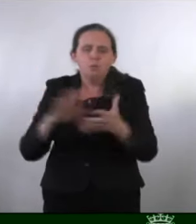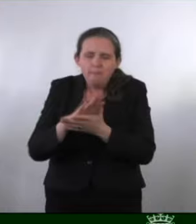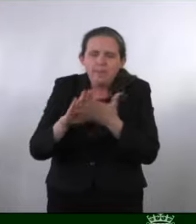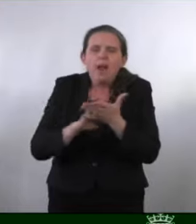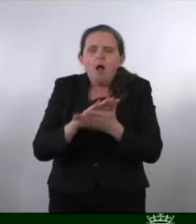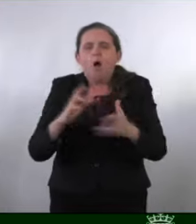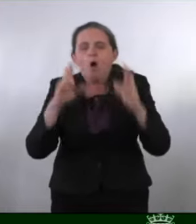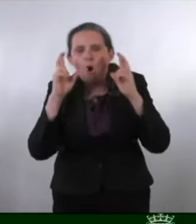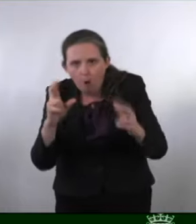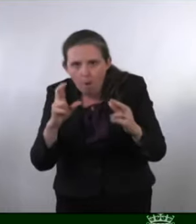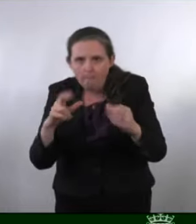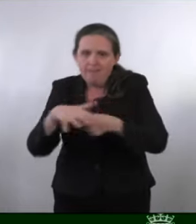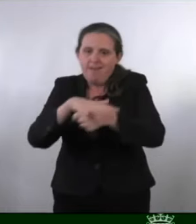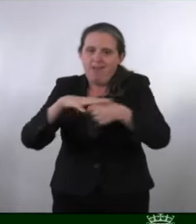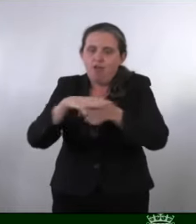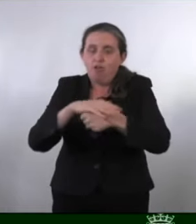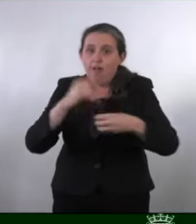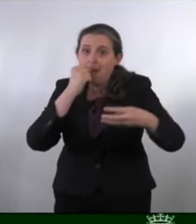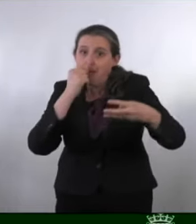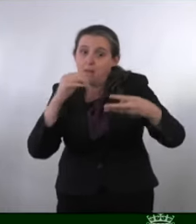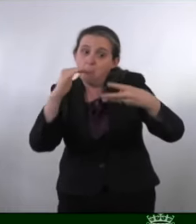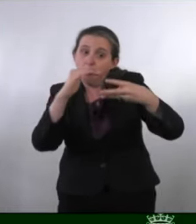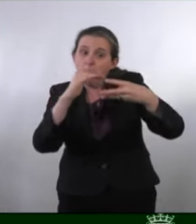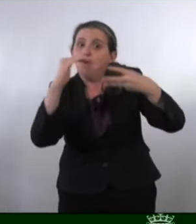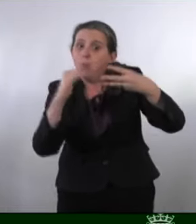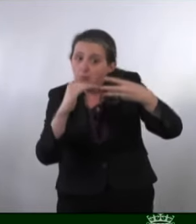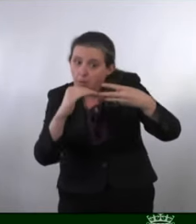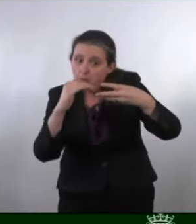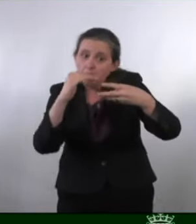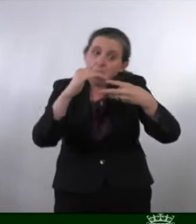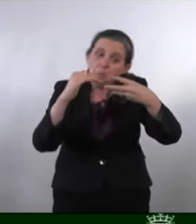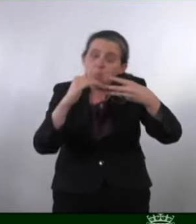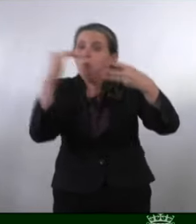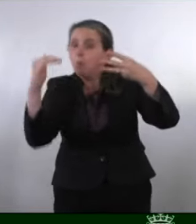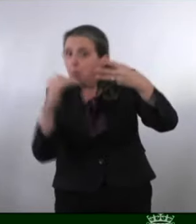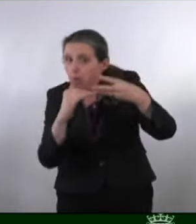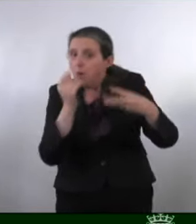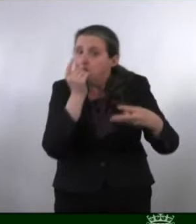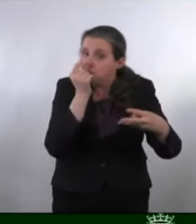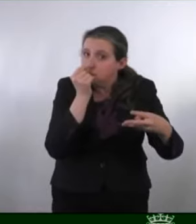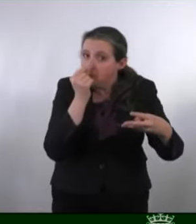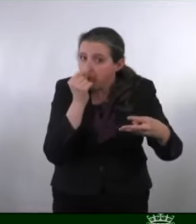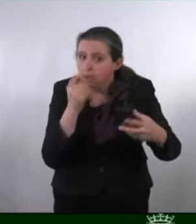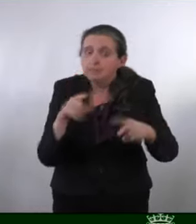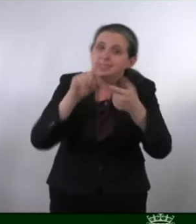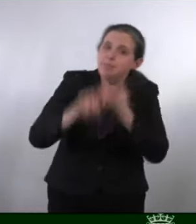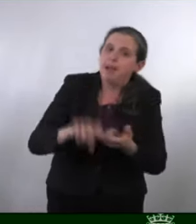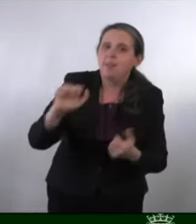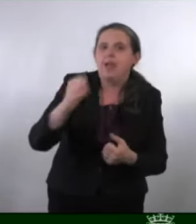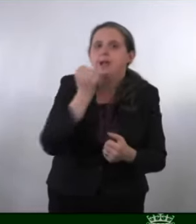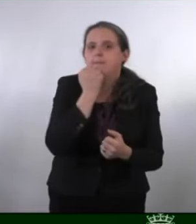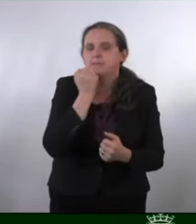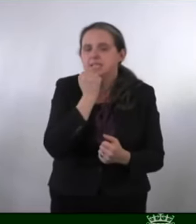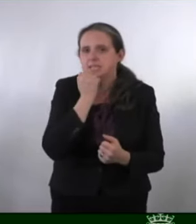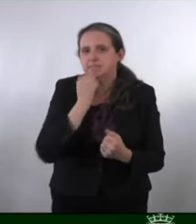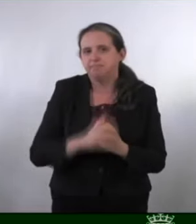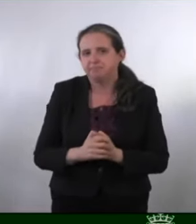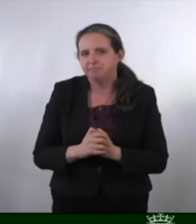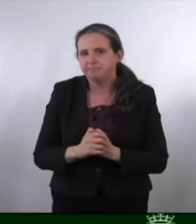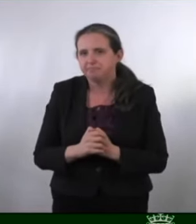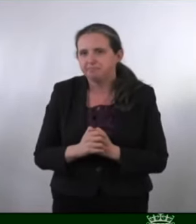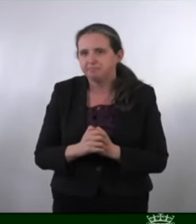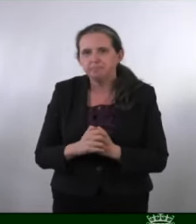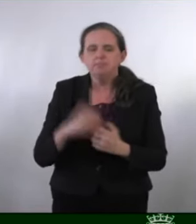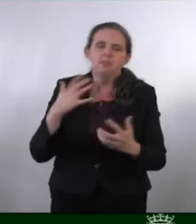move down the tiering scale to lower levels of restrictions. By maintaining the pressure